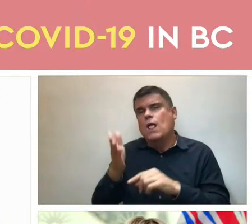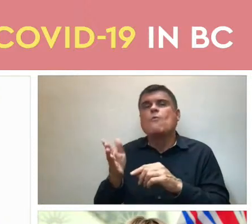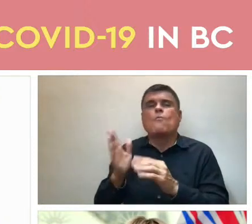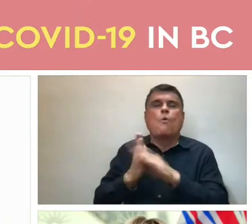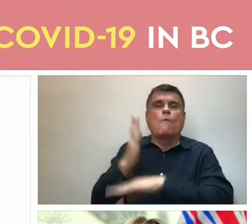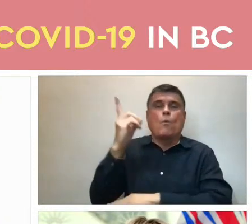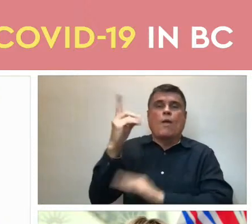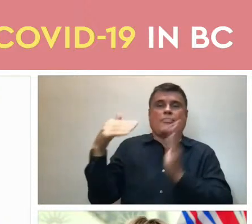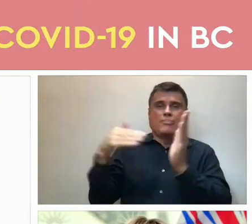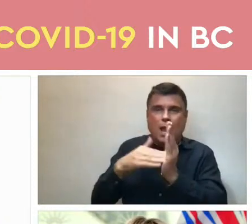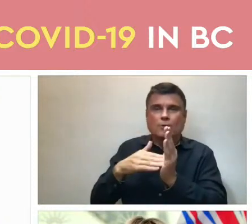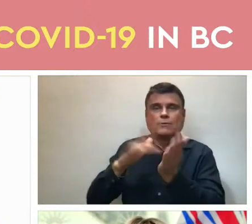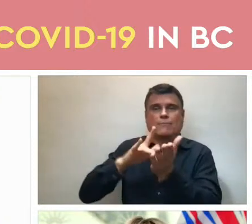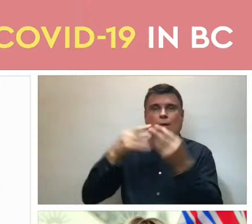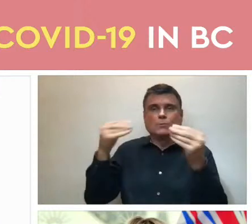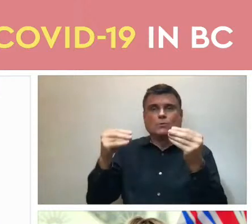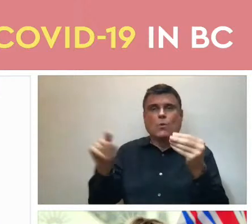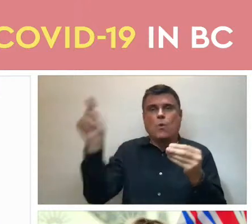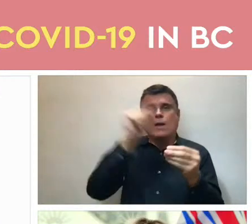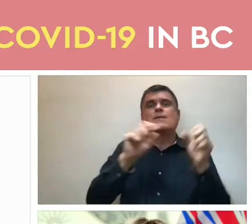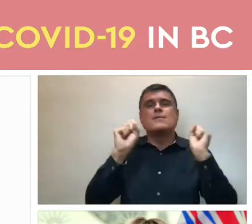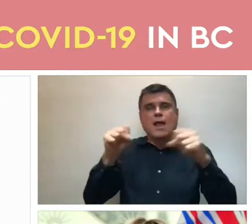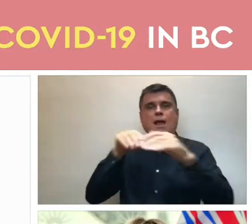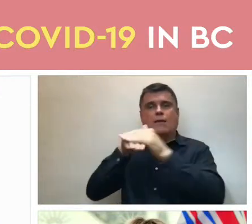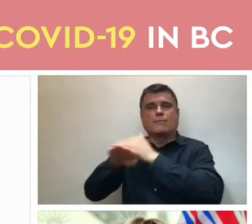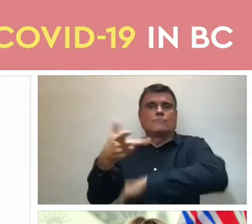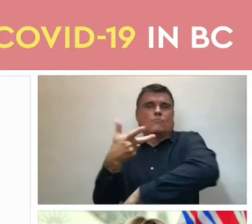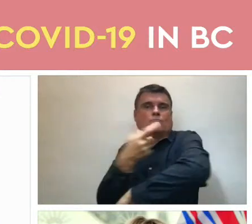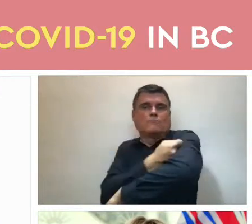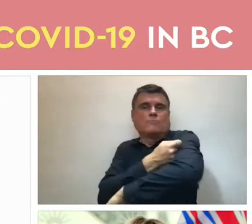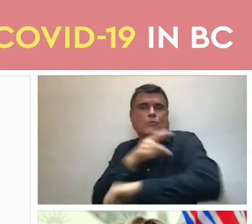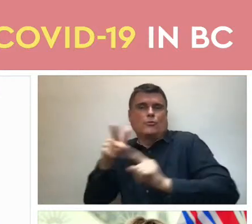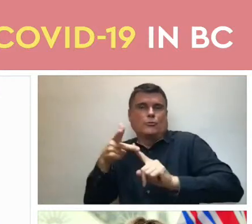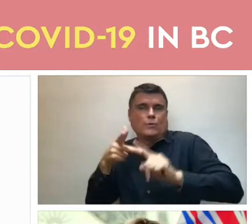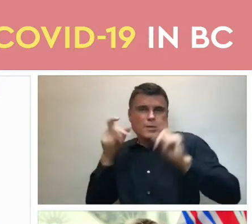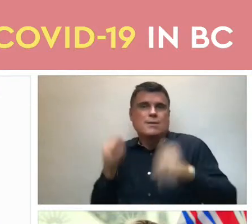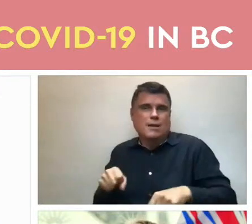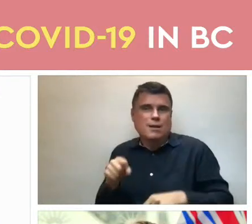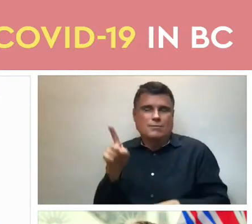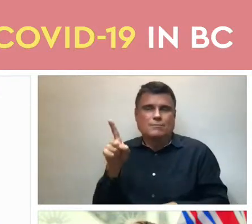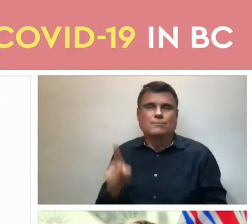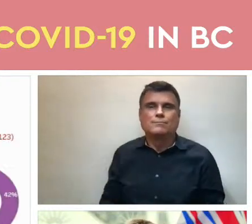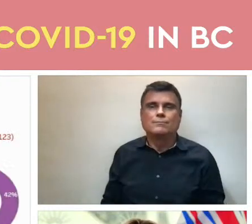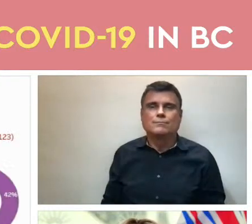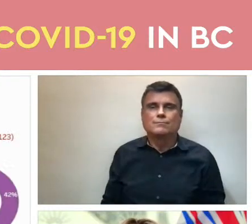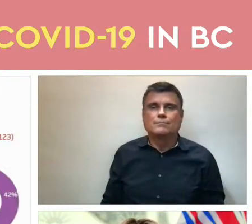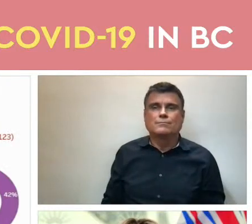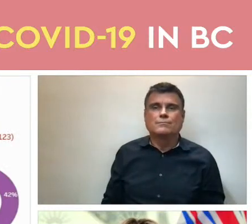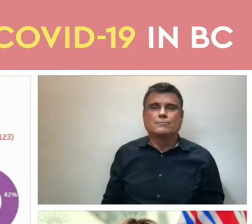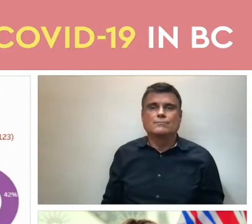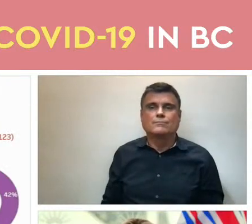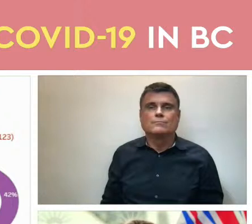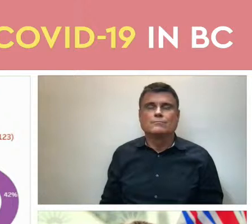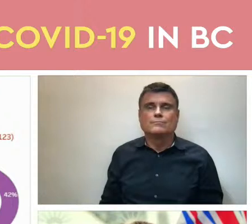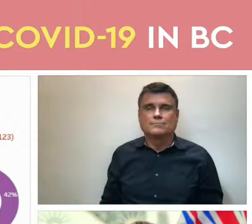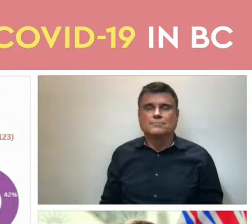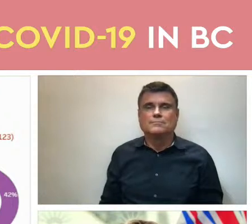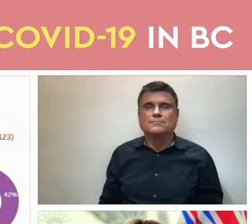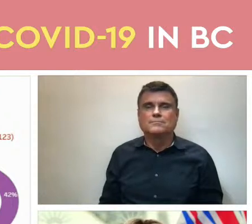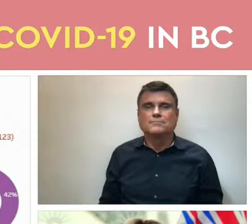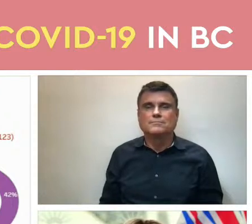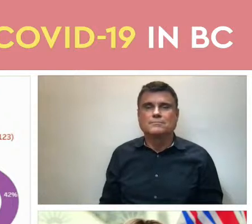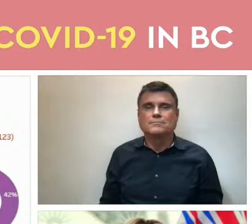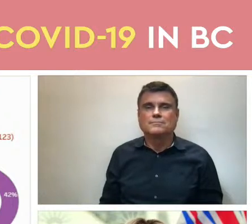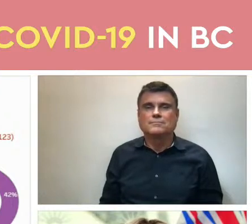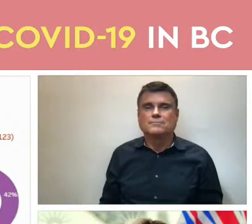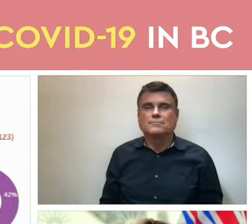provide booster doses to people by risk as you reach that 6-month time window. So we've